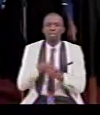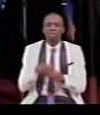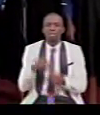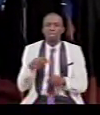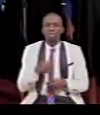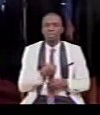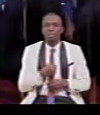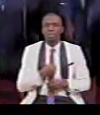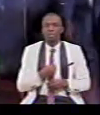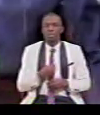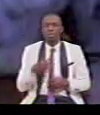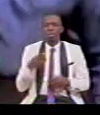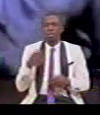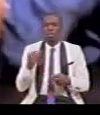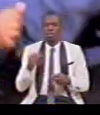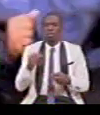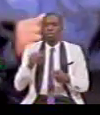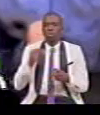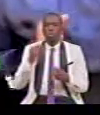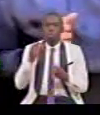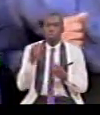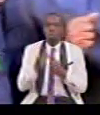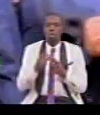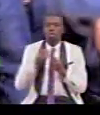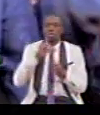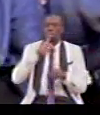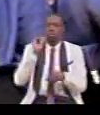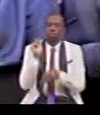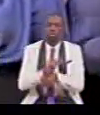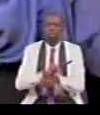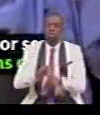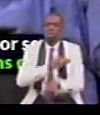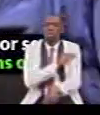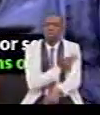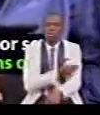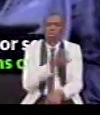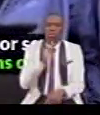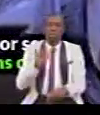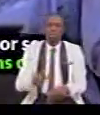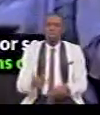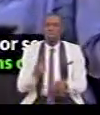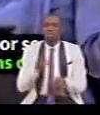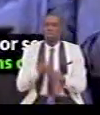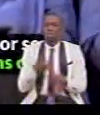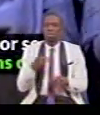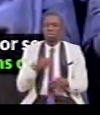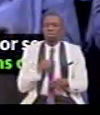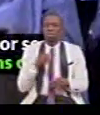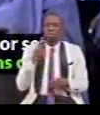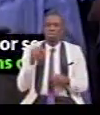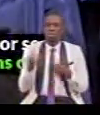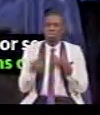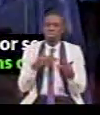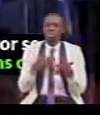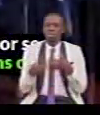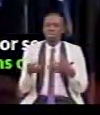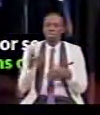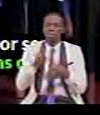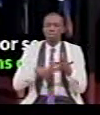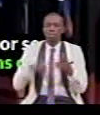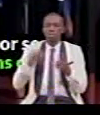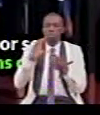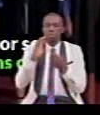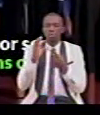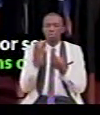The Lord is walking mightily in me. No matter what the circumstances, what